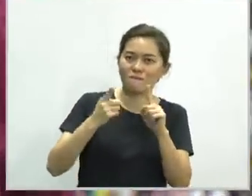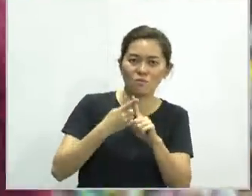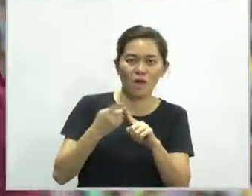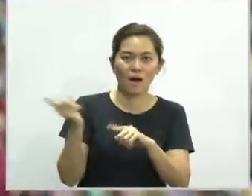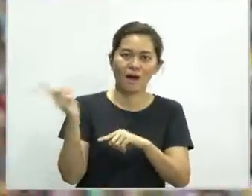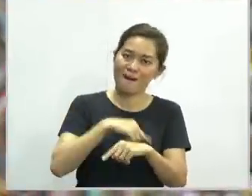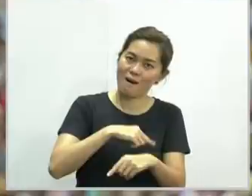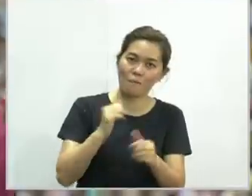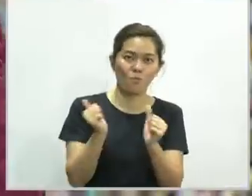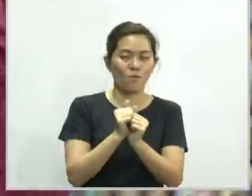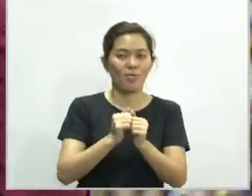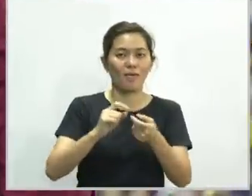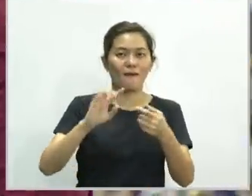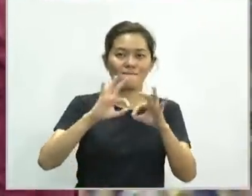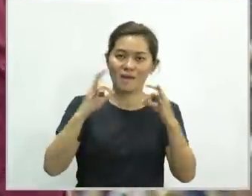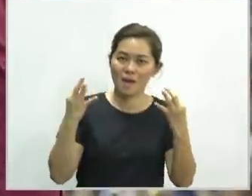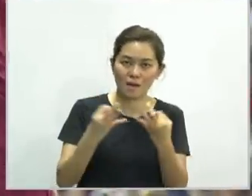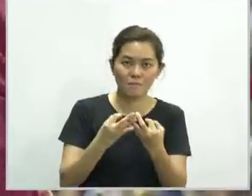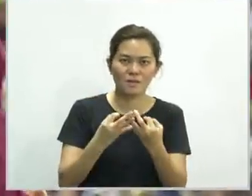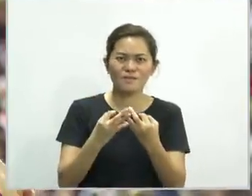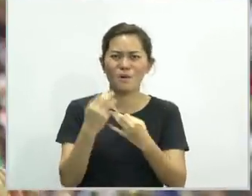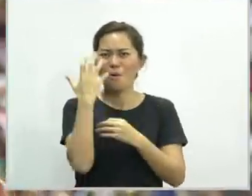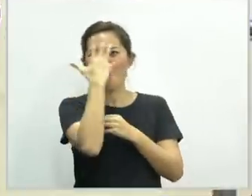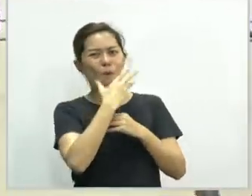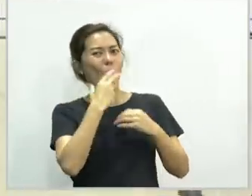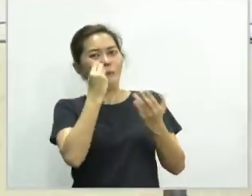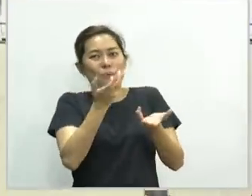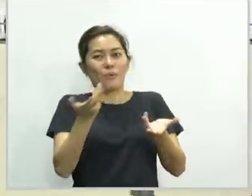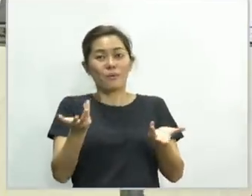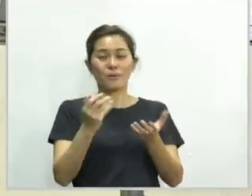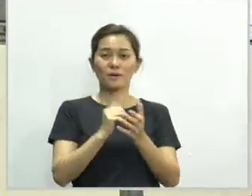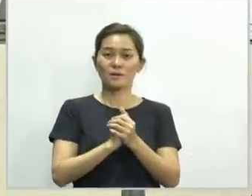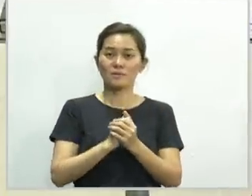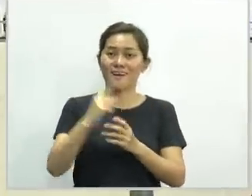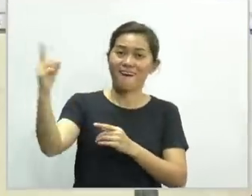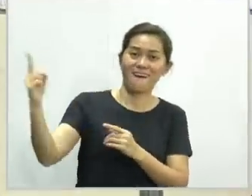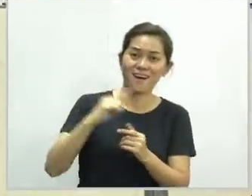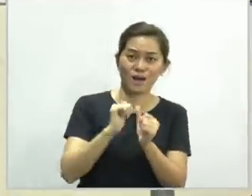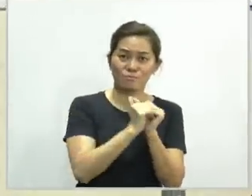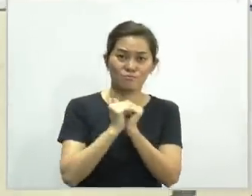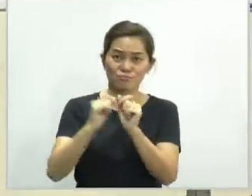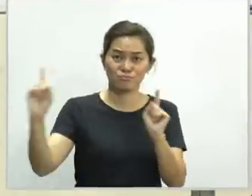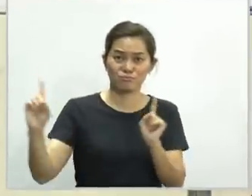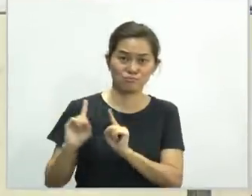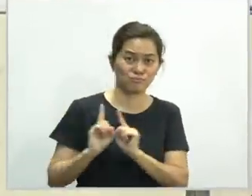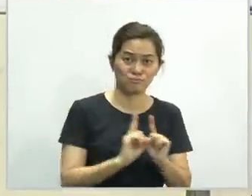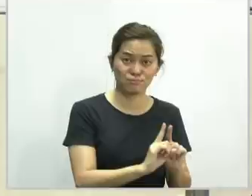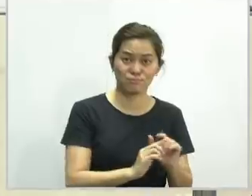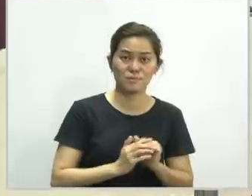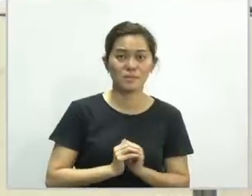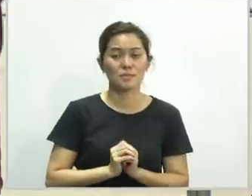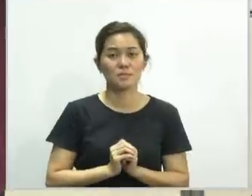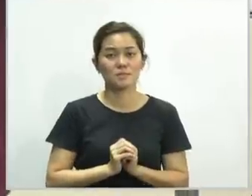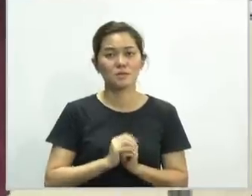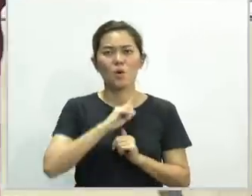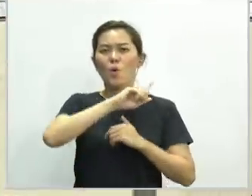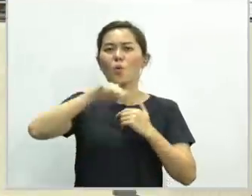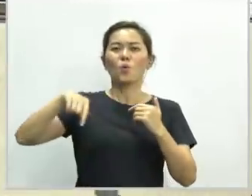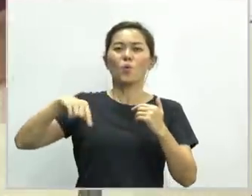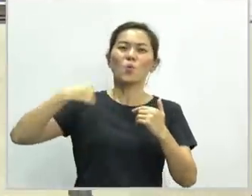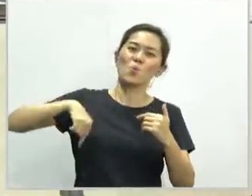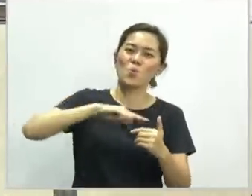family. It's beautiful. Come together. We often do